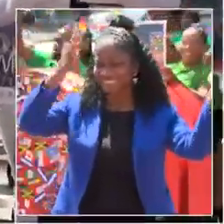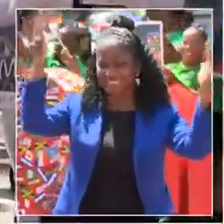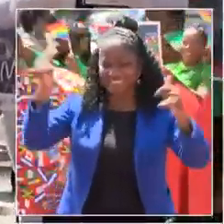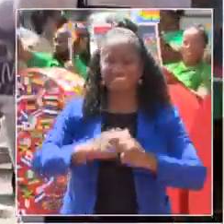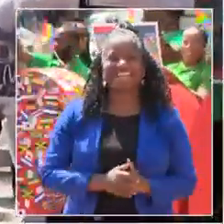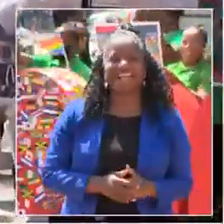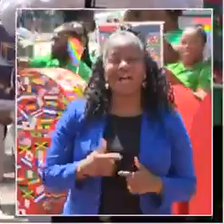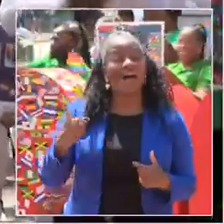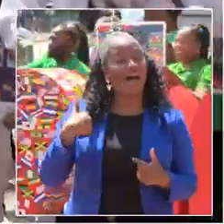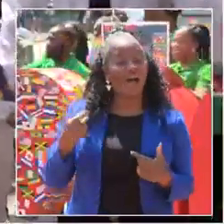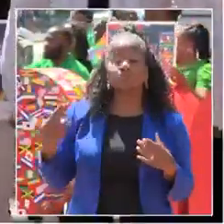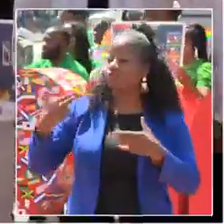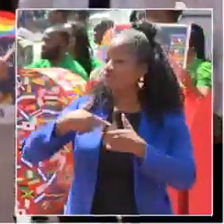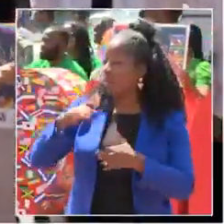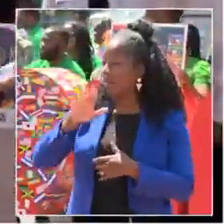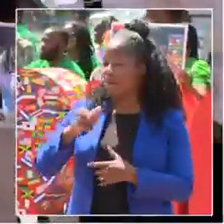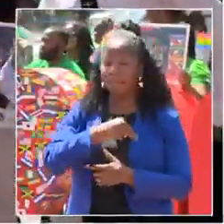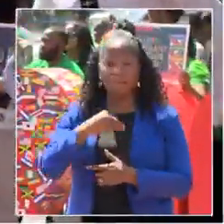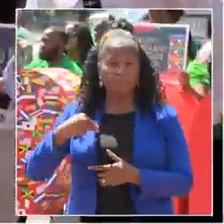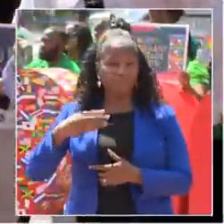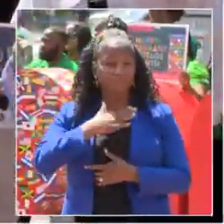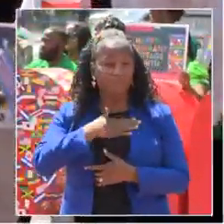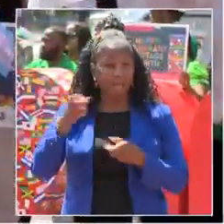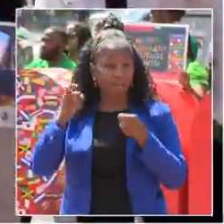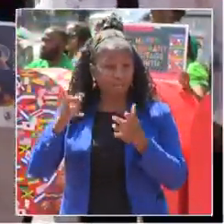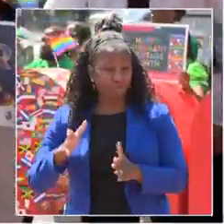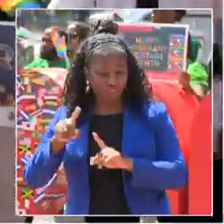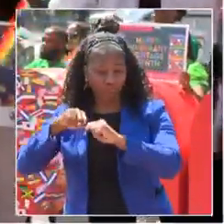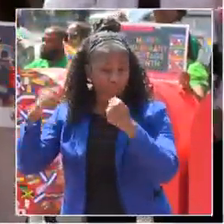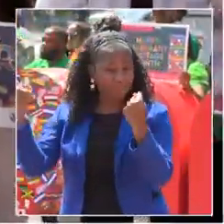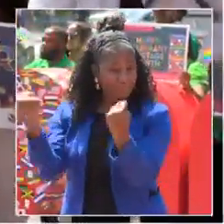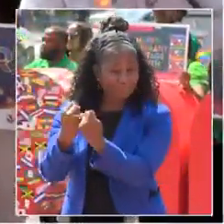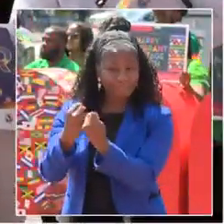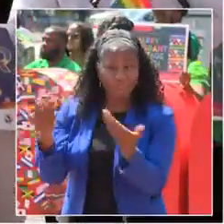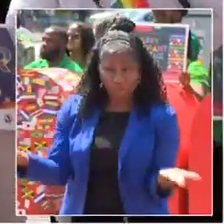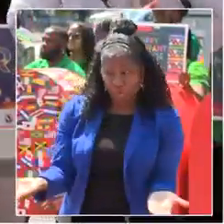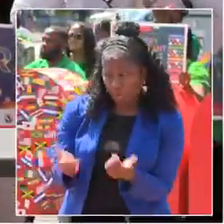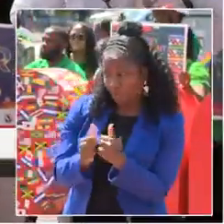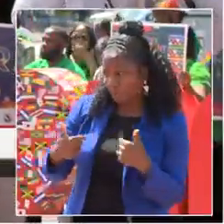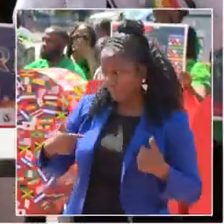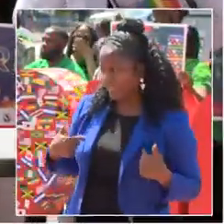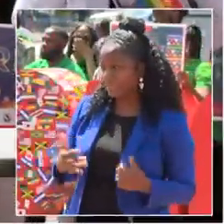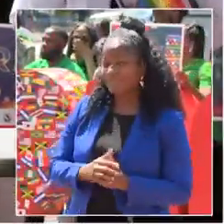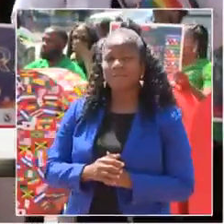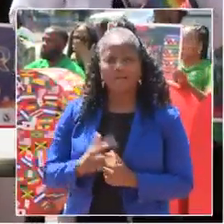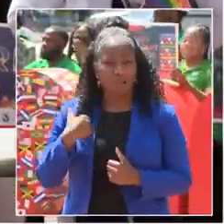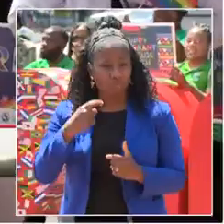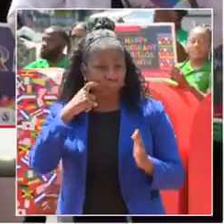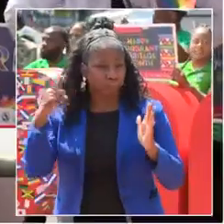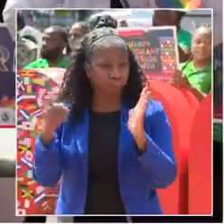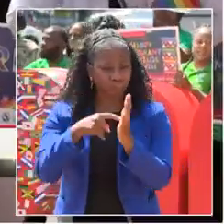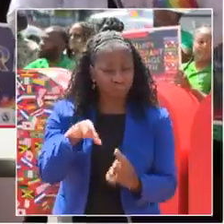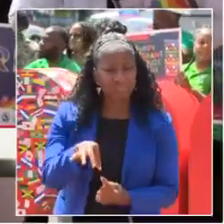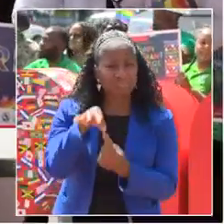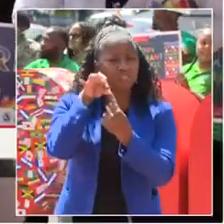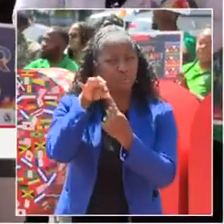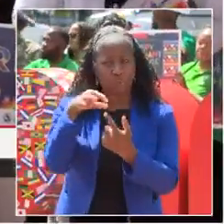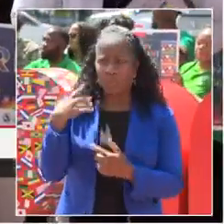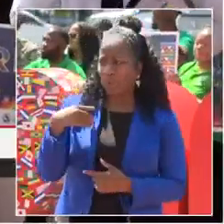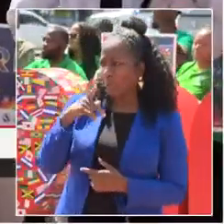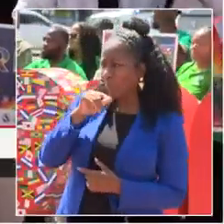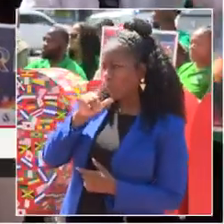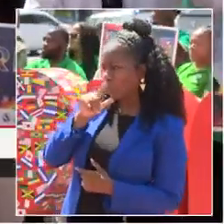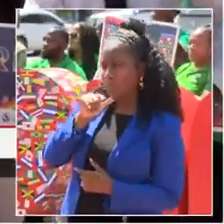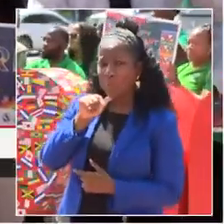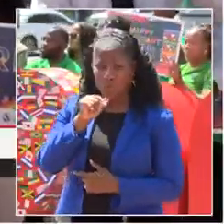I am joined by members of my administration. I want to especially acknowledge, and you will hear from